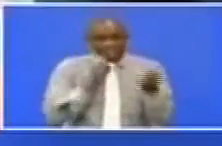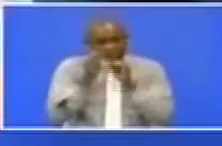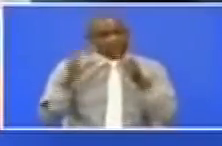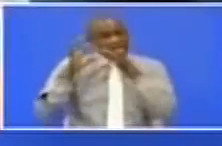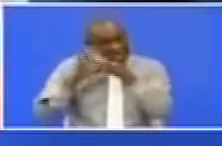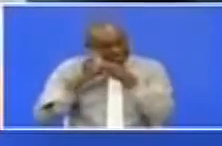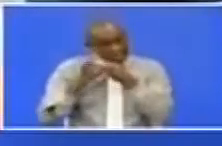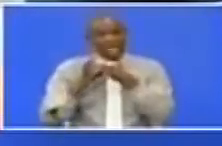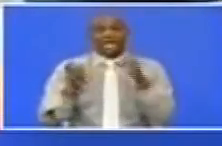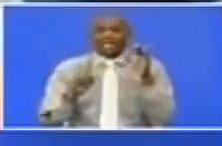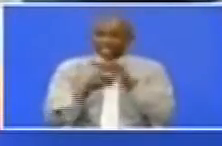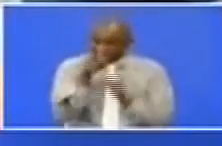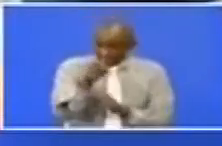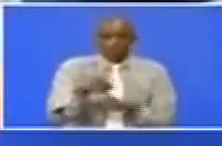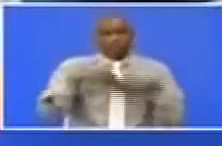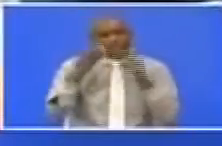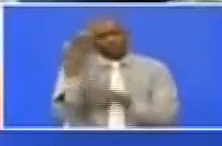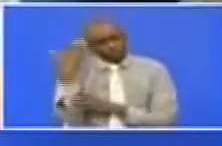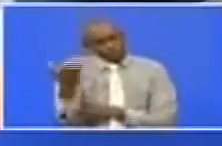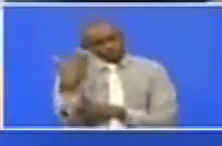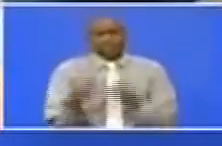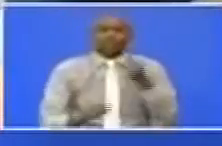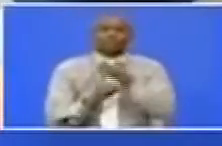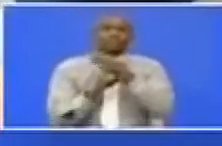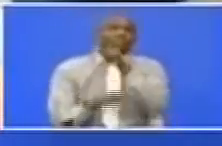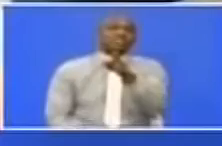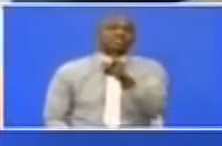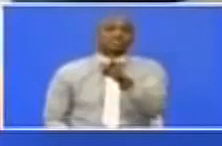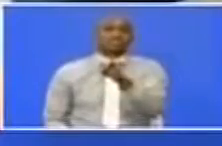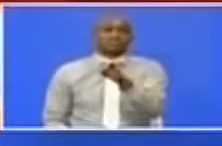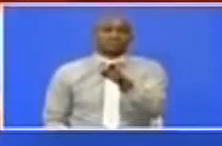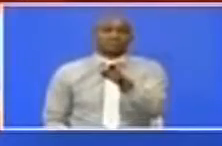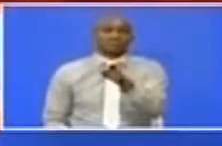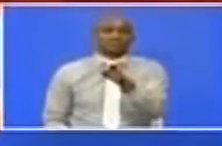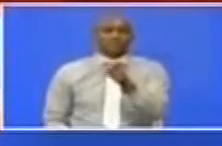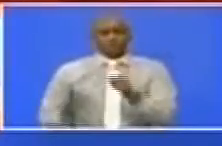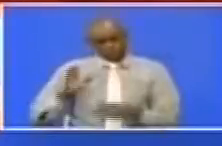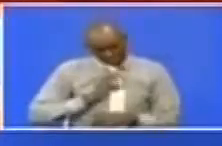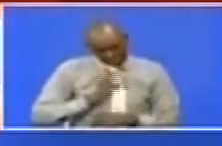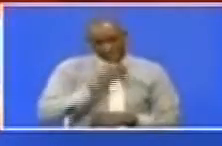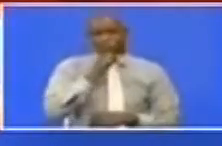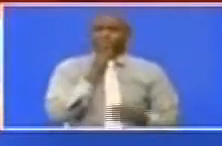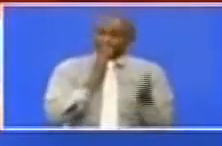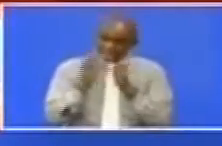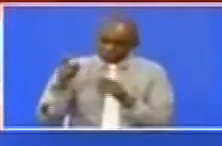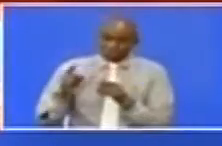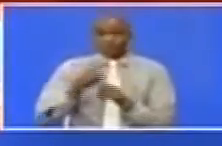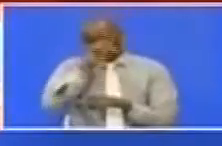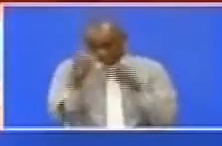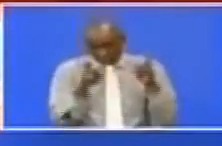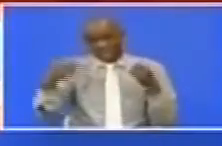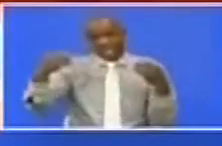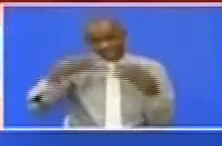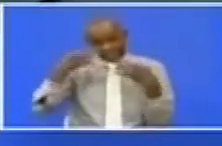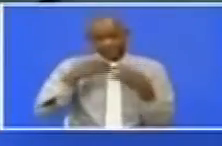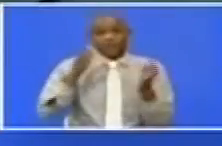and Arts Ministry to provide a document that supports the allegations. The committee planned to question Sam Nyamoya and